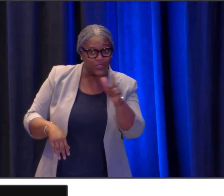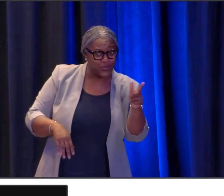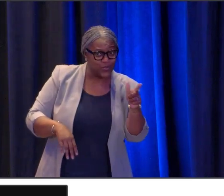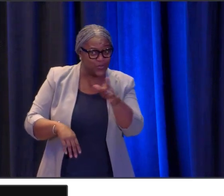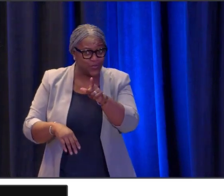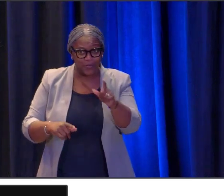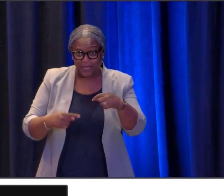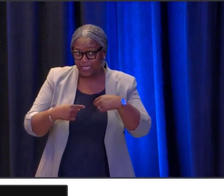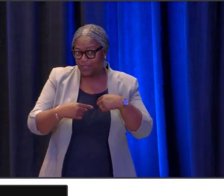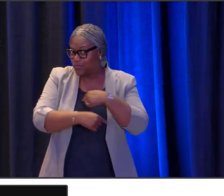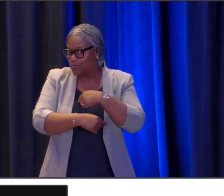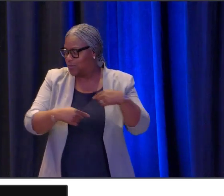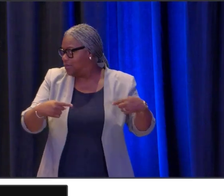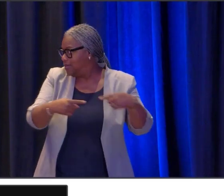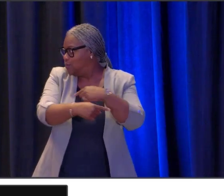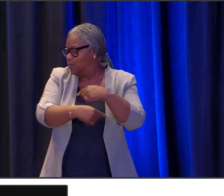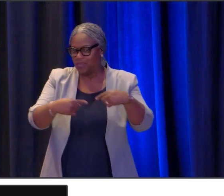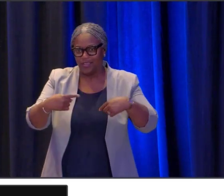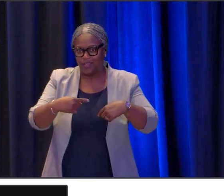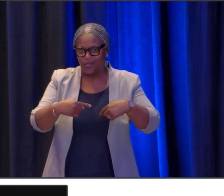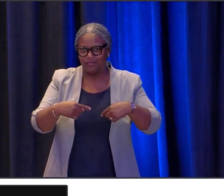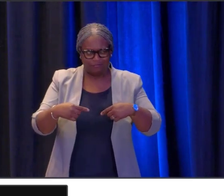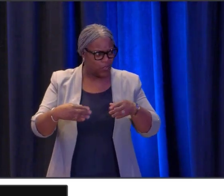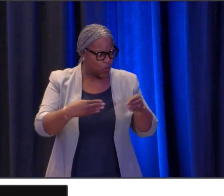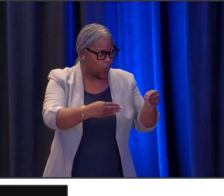Yeah. Okay. Go